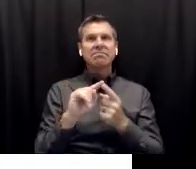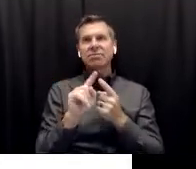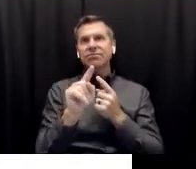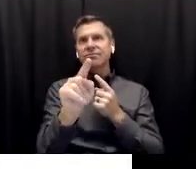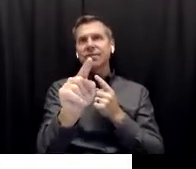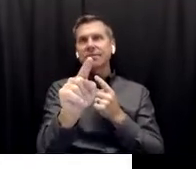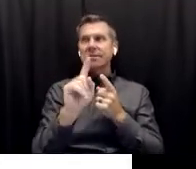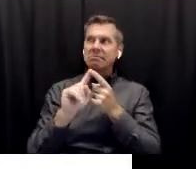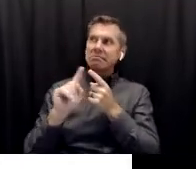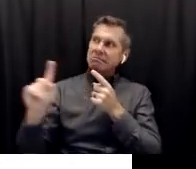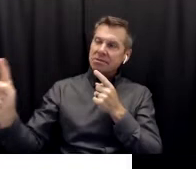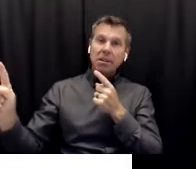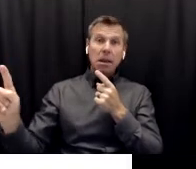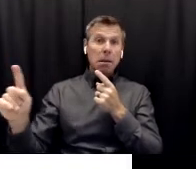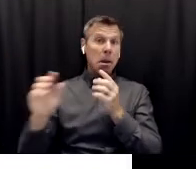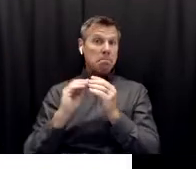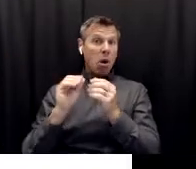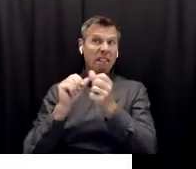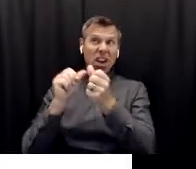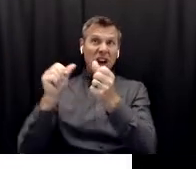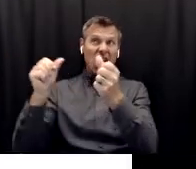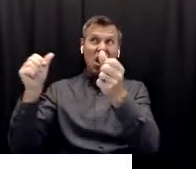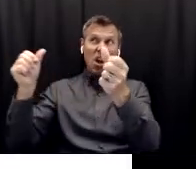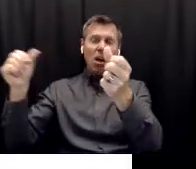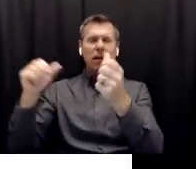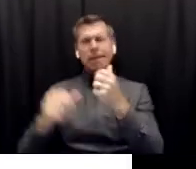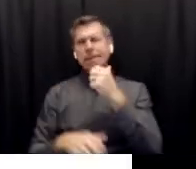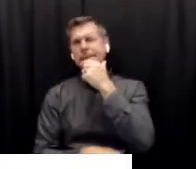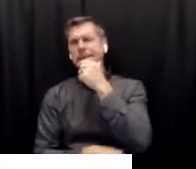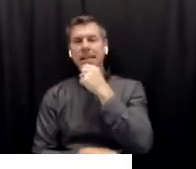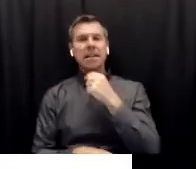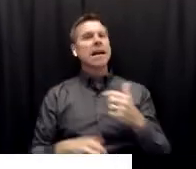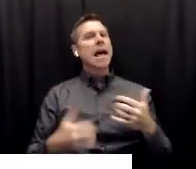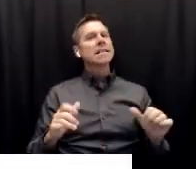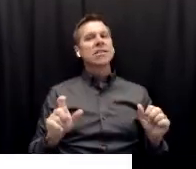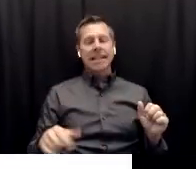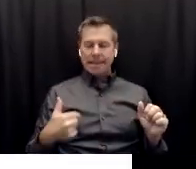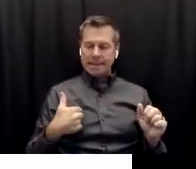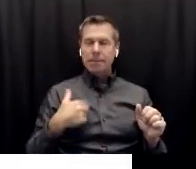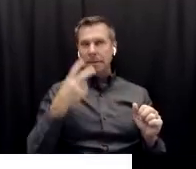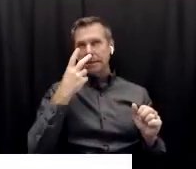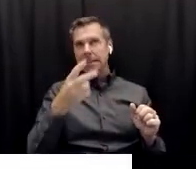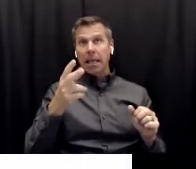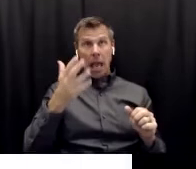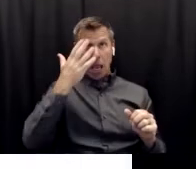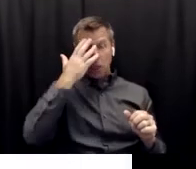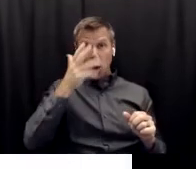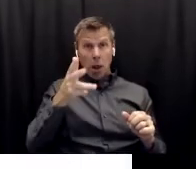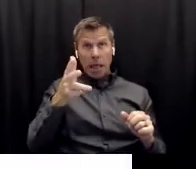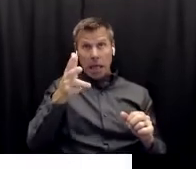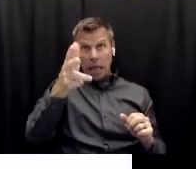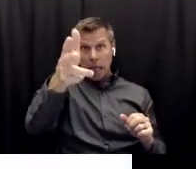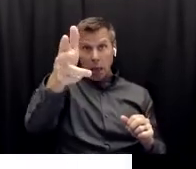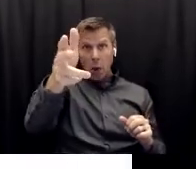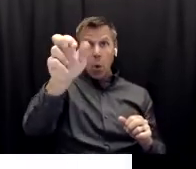As we start to fly our drone farther and farther away, remember, we still must be able to determine the orientation. And if these navigational lights